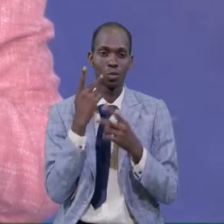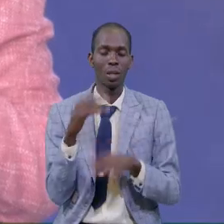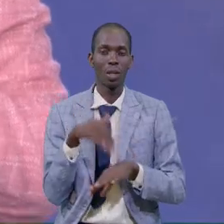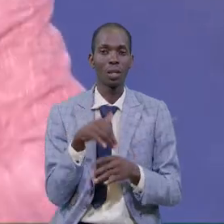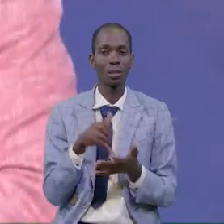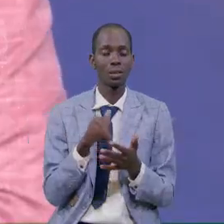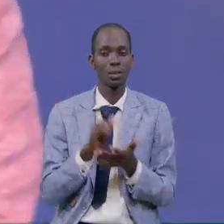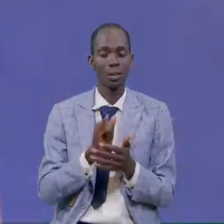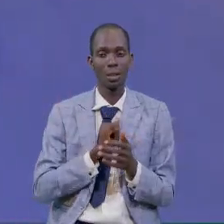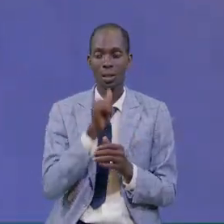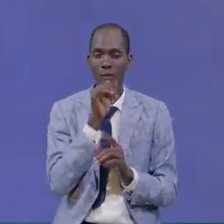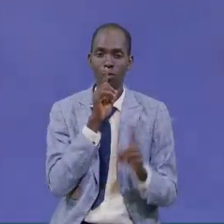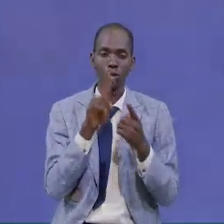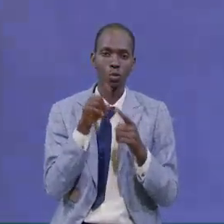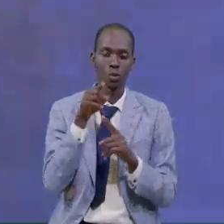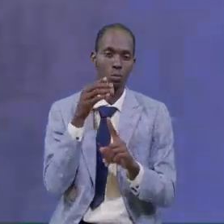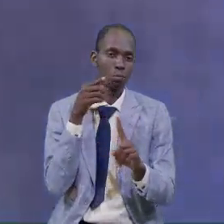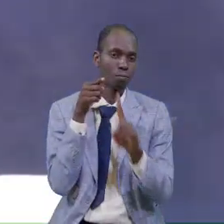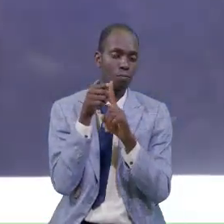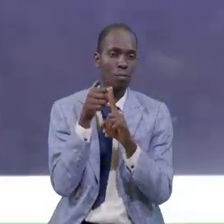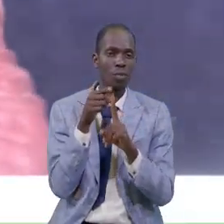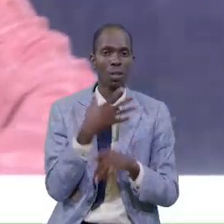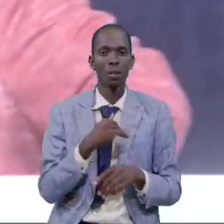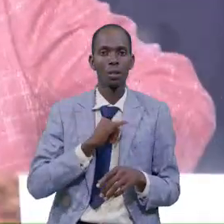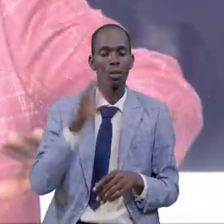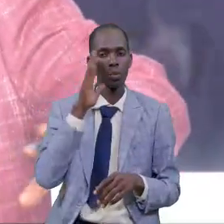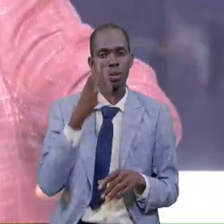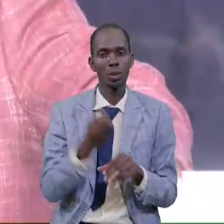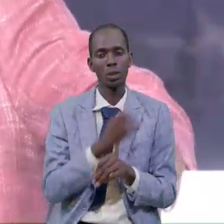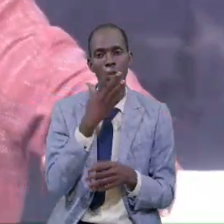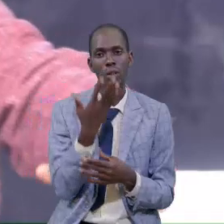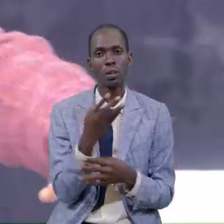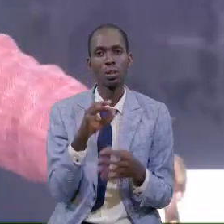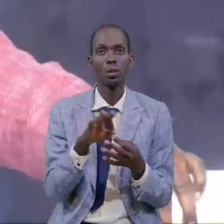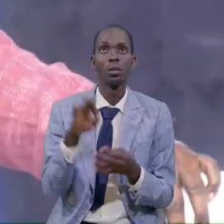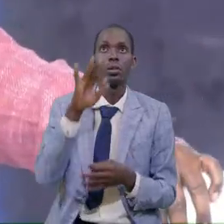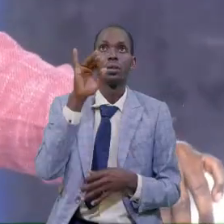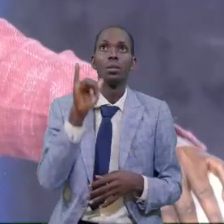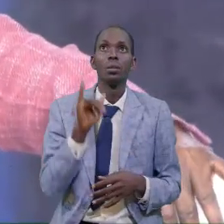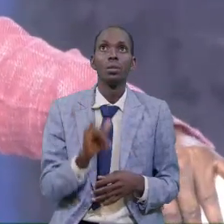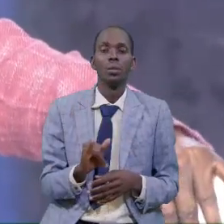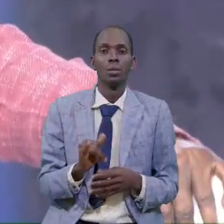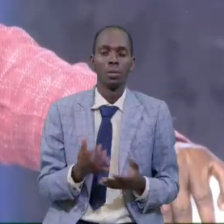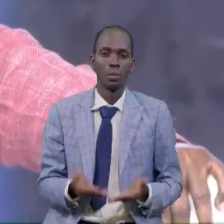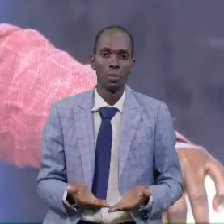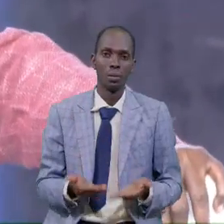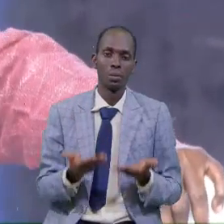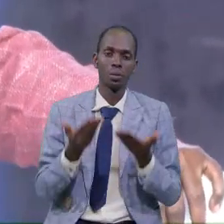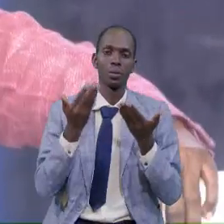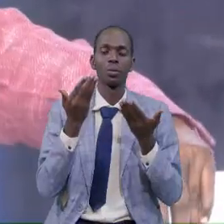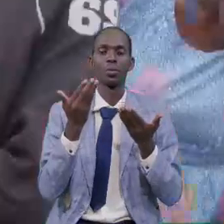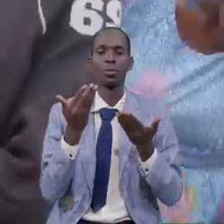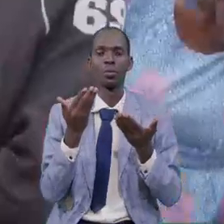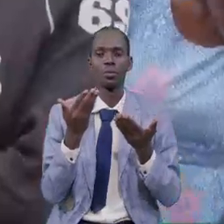particular. And I'm going to take your hand spiritually now, lift you up. Lift